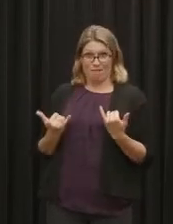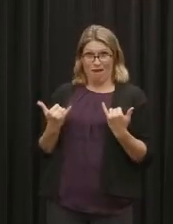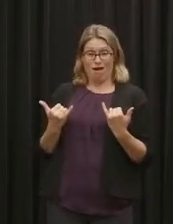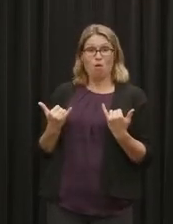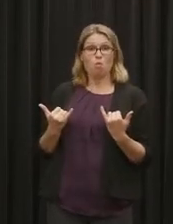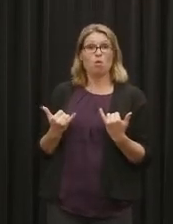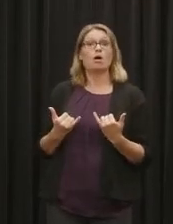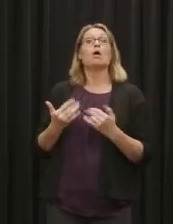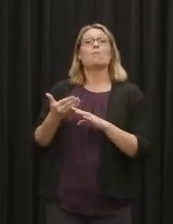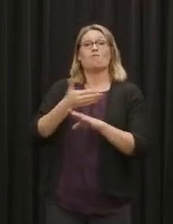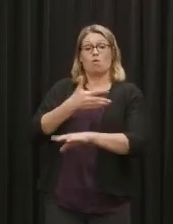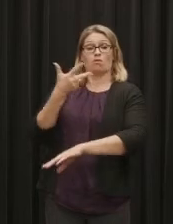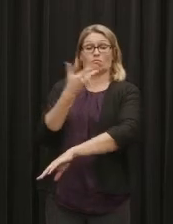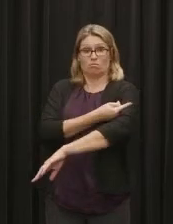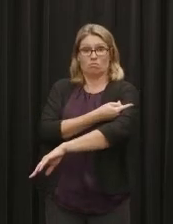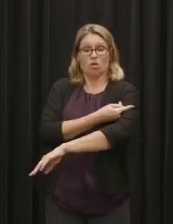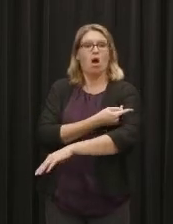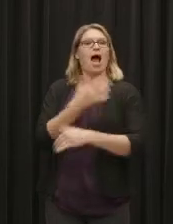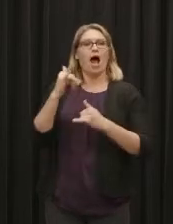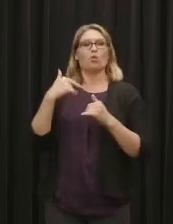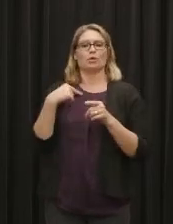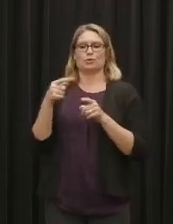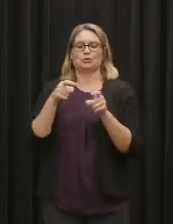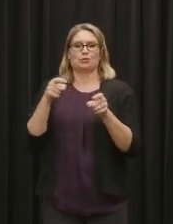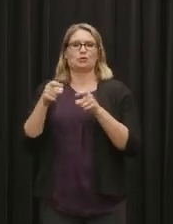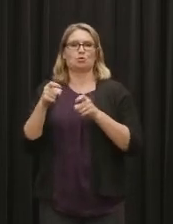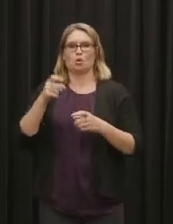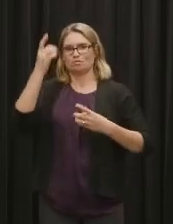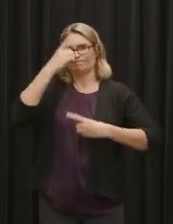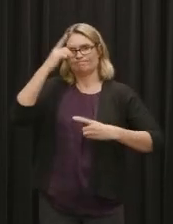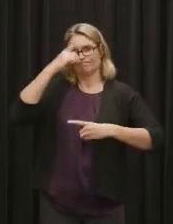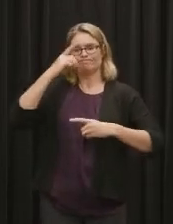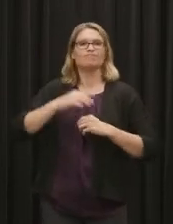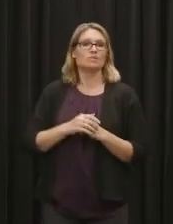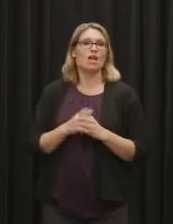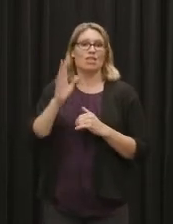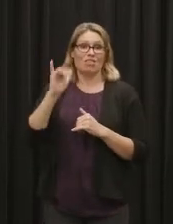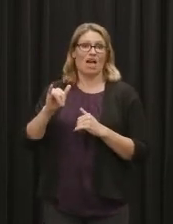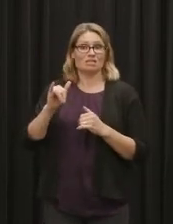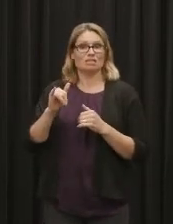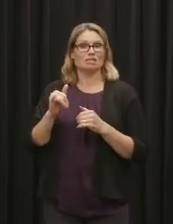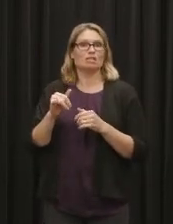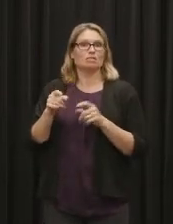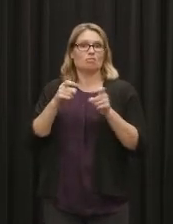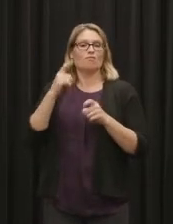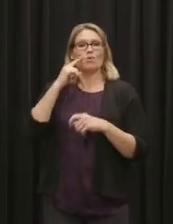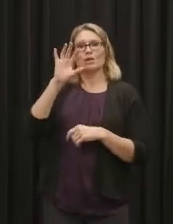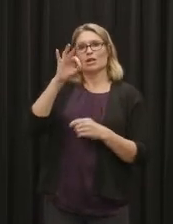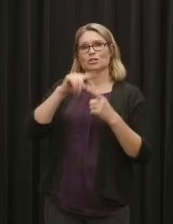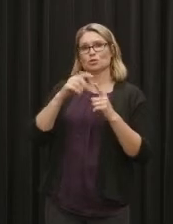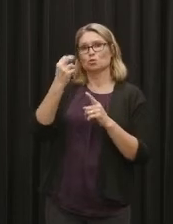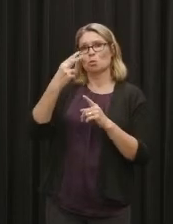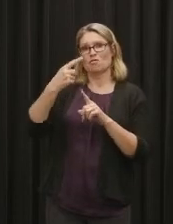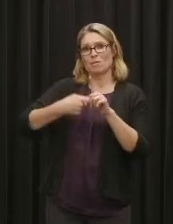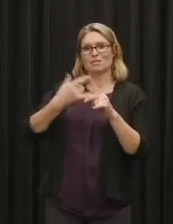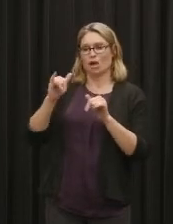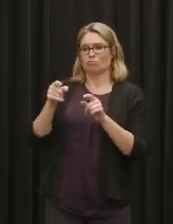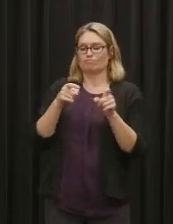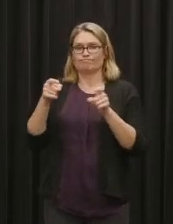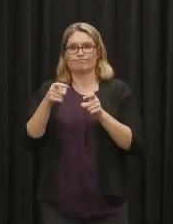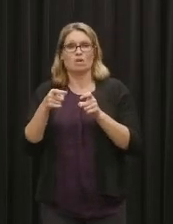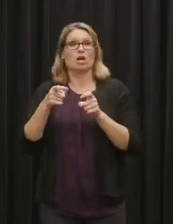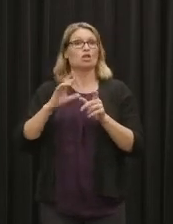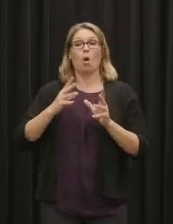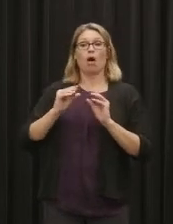continually be challenged to keep the disease at bay. And I think that will be the biggest challenge over the course of the next 9 to 12 months. Trying to